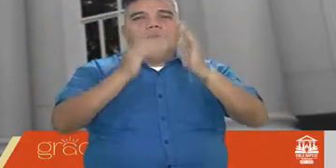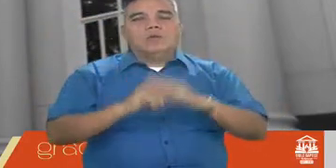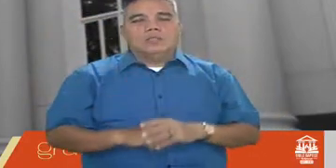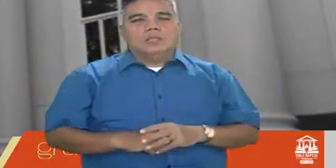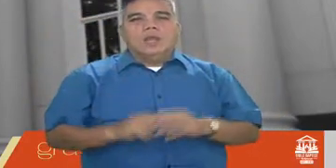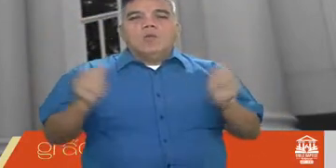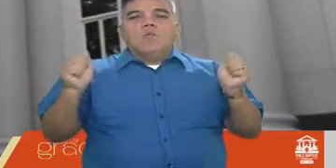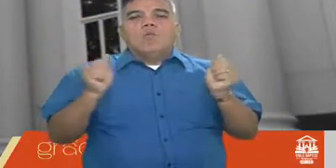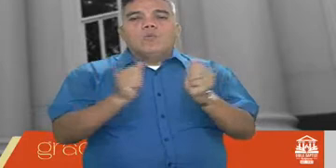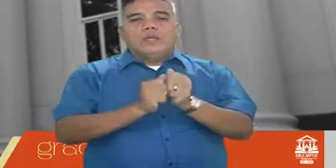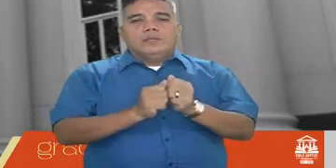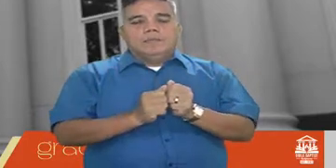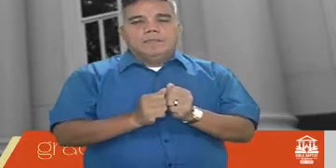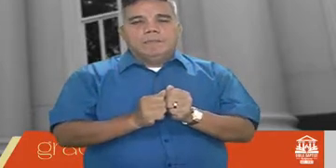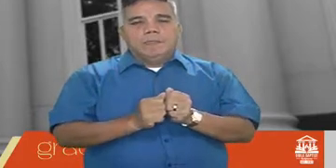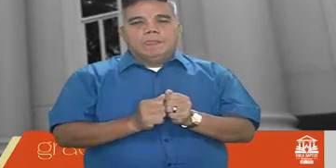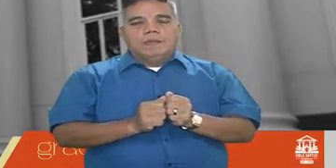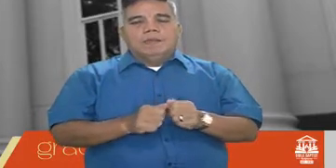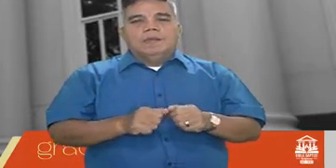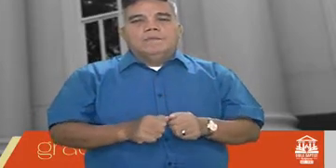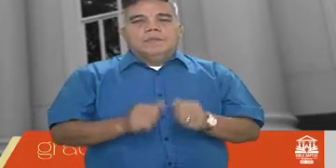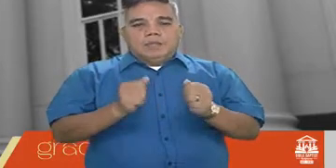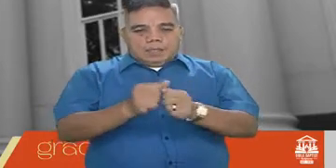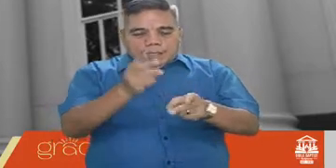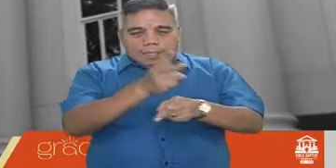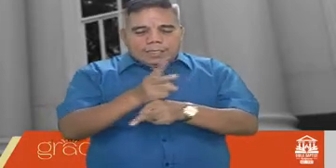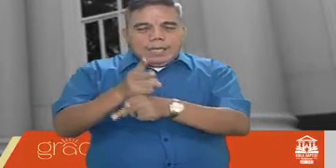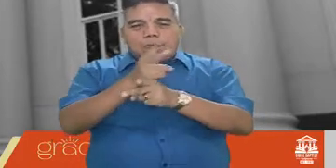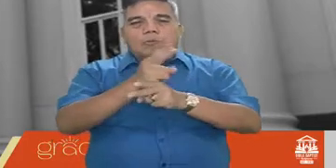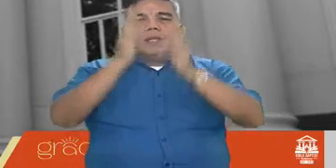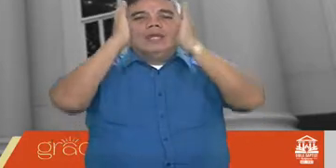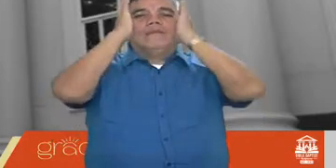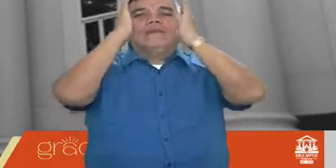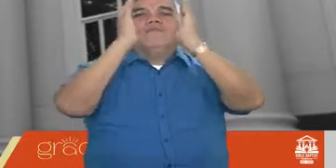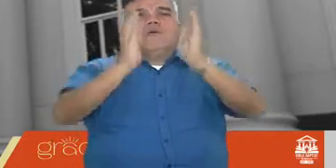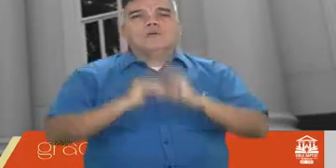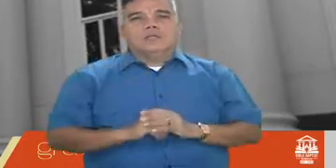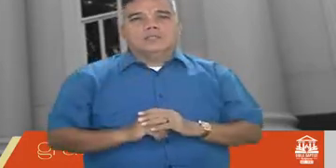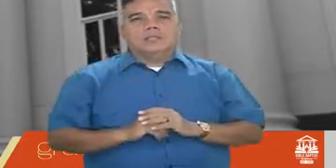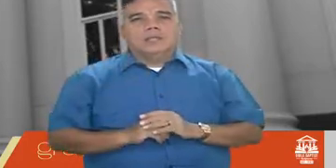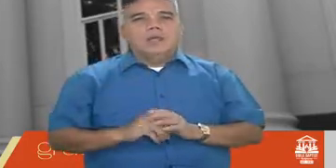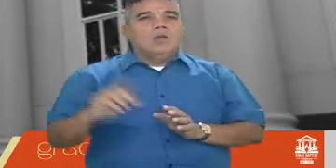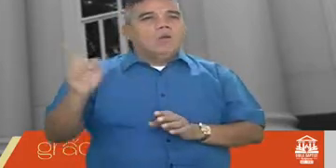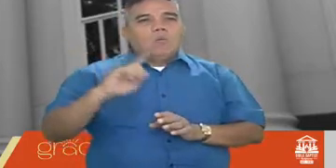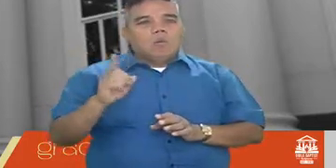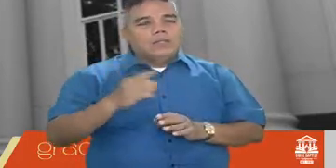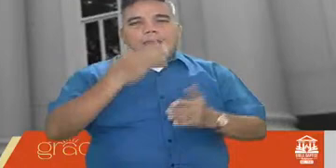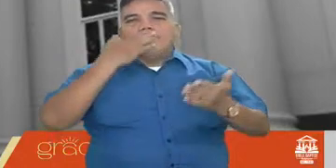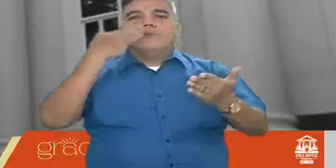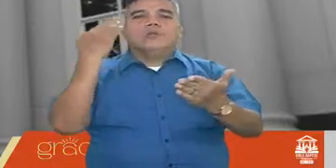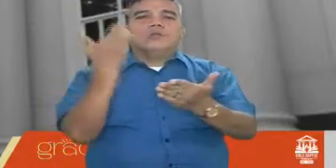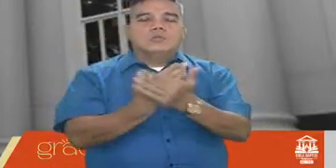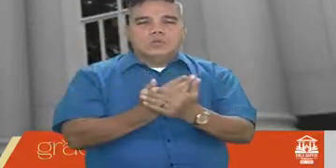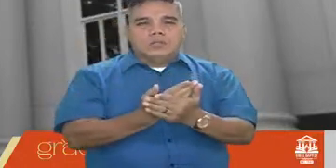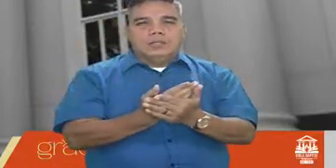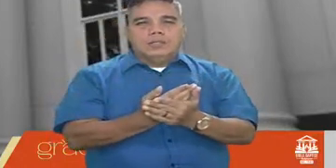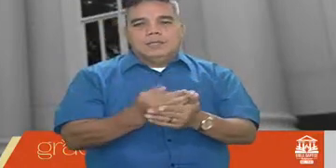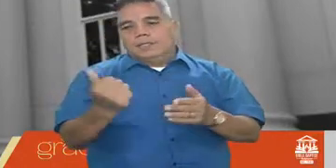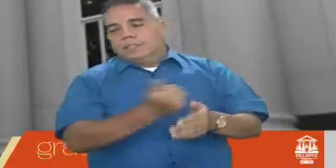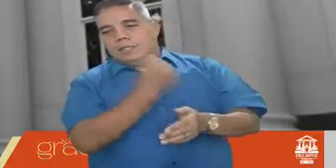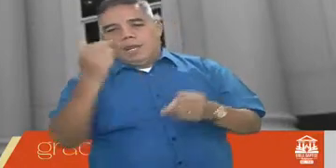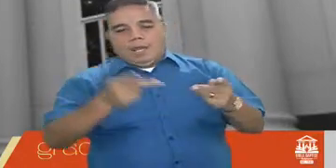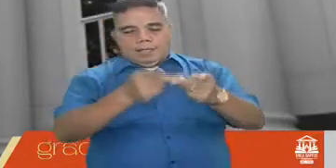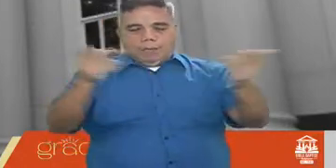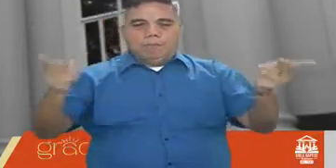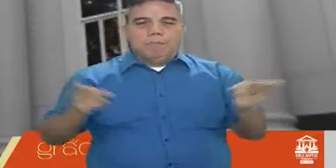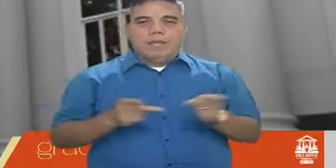end this one with this subtopic, keep a heavenly focus. What an awful, what a fearsome